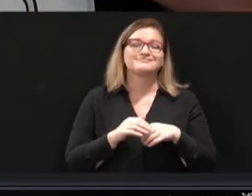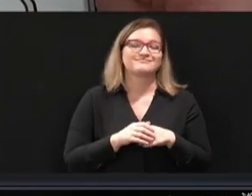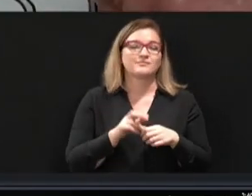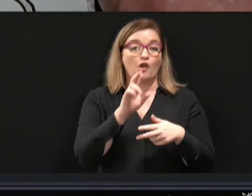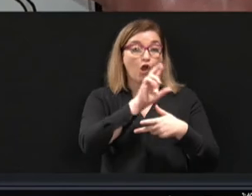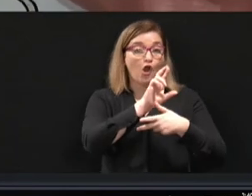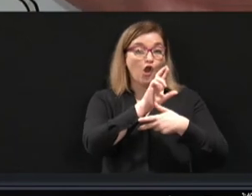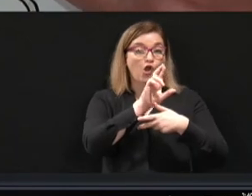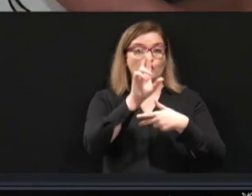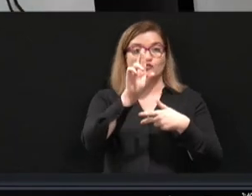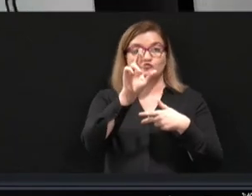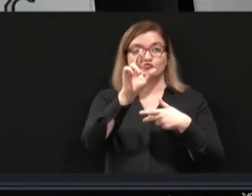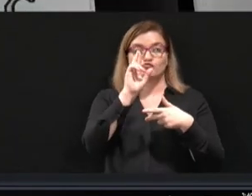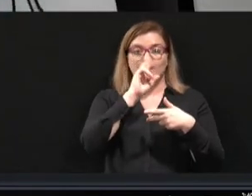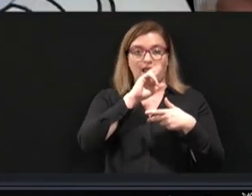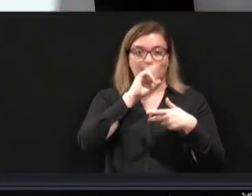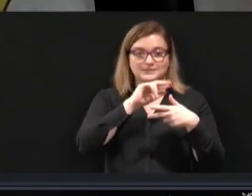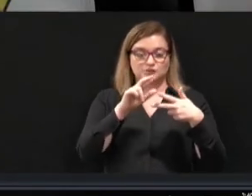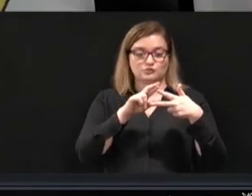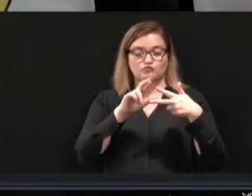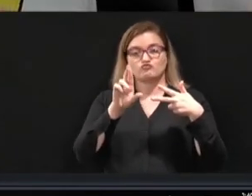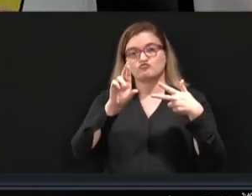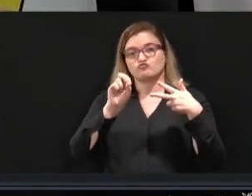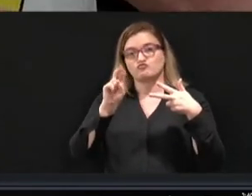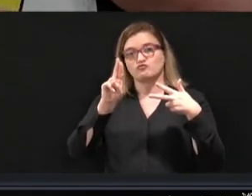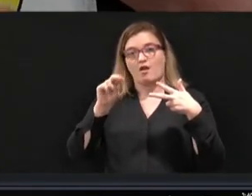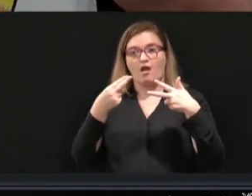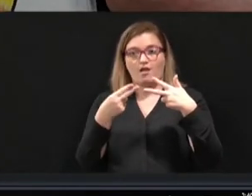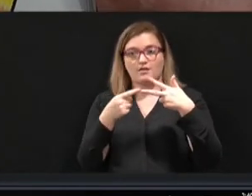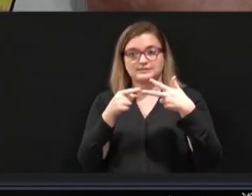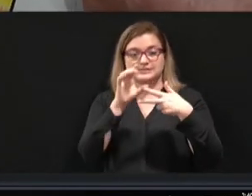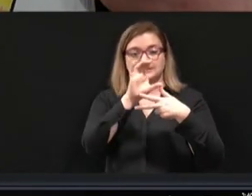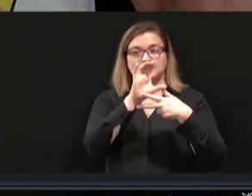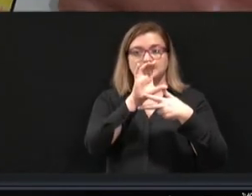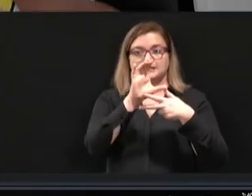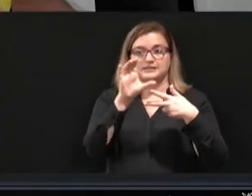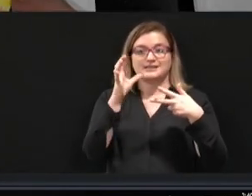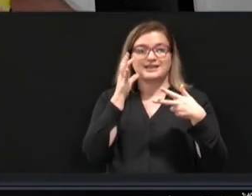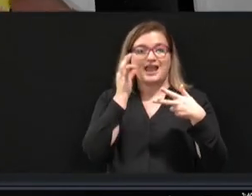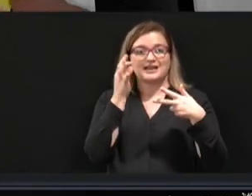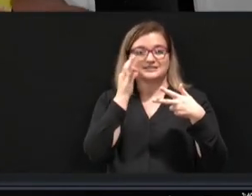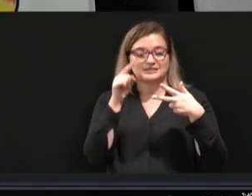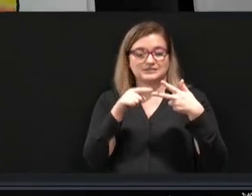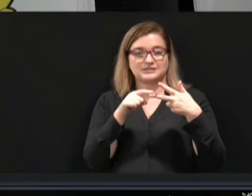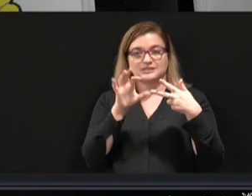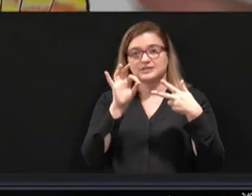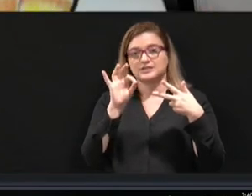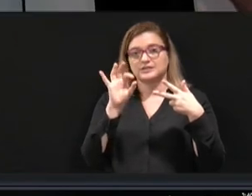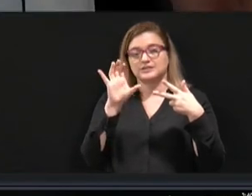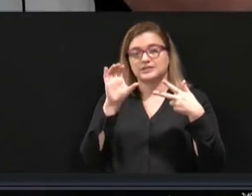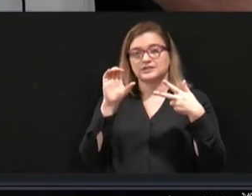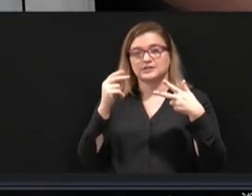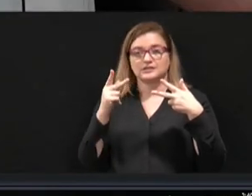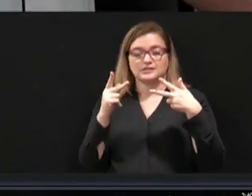R rat r. C cat k.